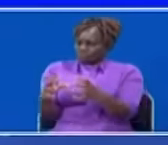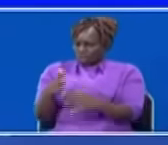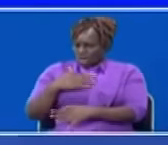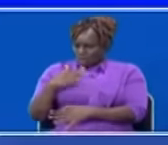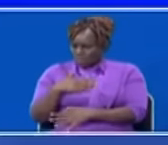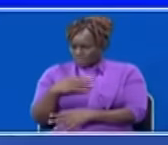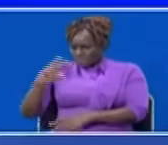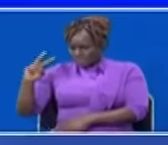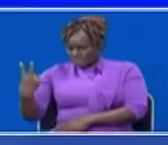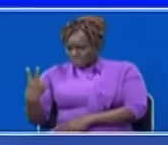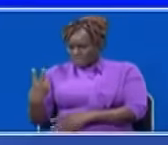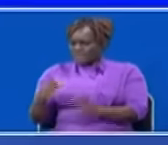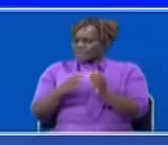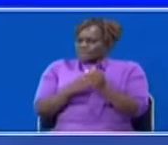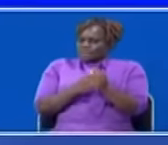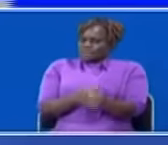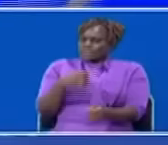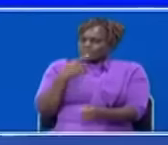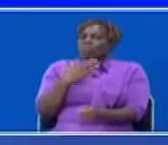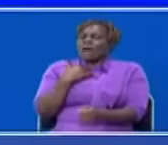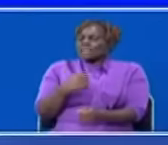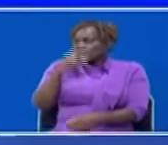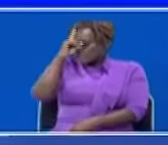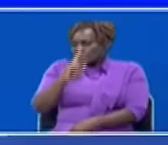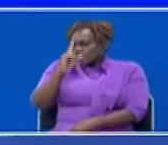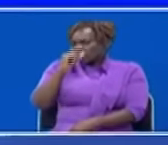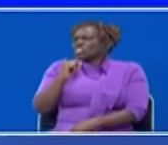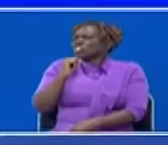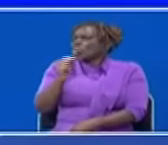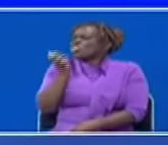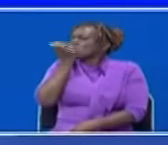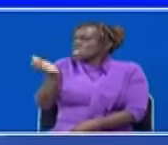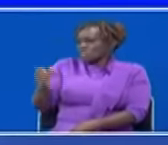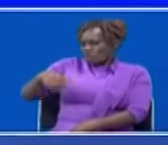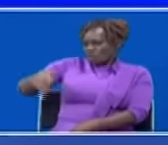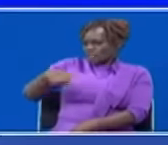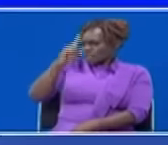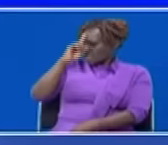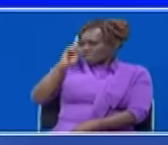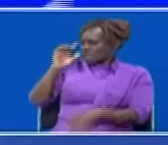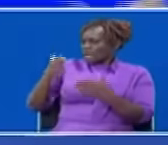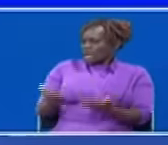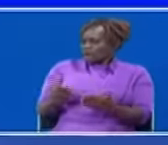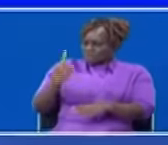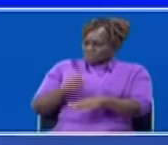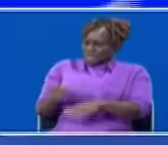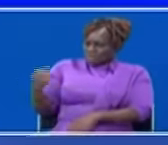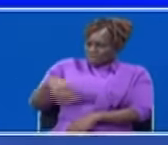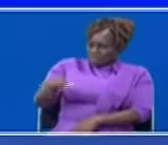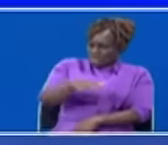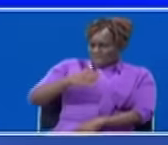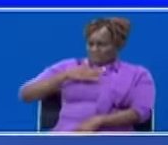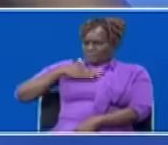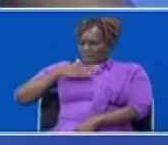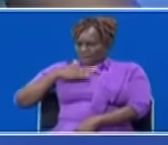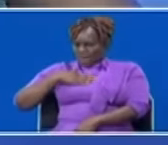Mm-hmm. Secondly, leaders are saying that we want to be taken more seriously. Don't take us for granted. And taking us seriously means that when you're coming to our areas, involve